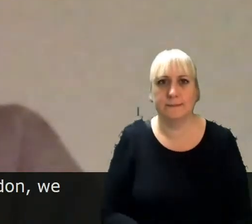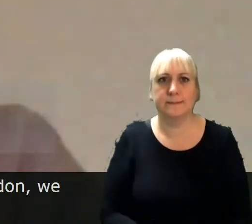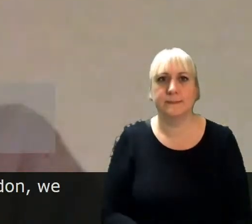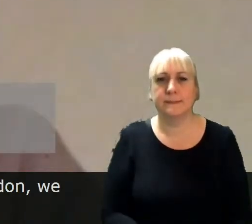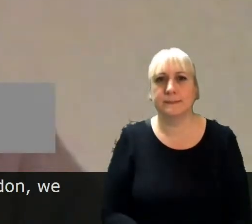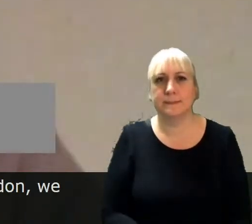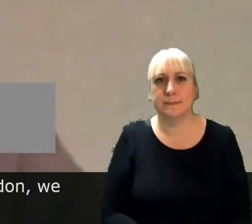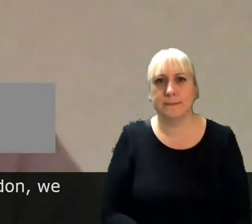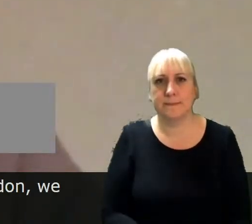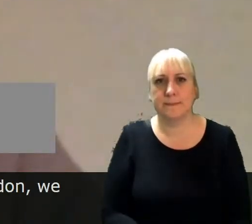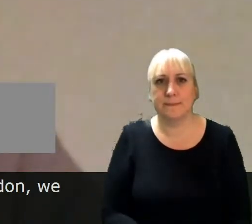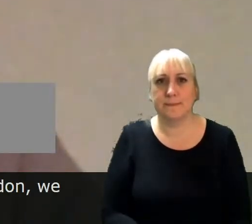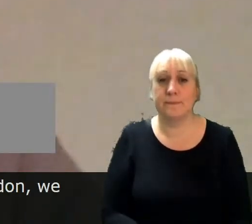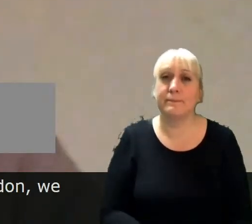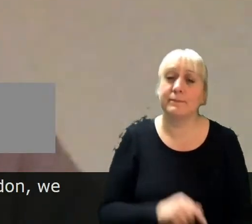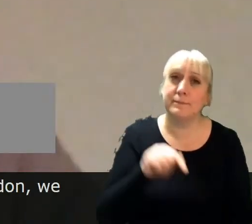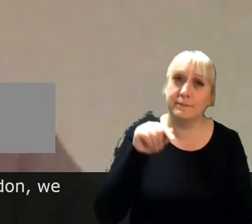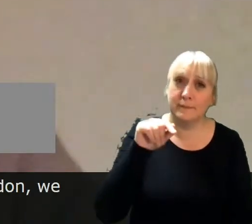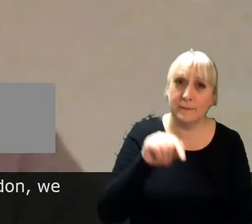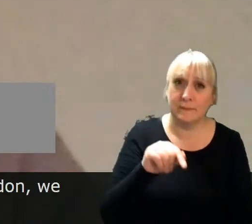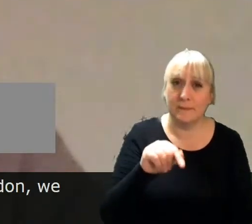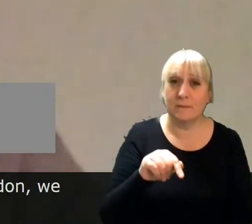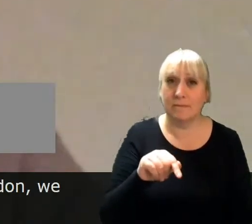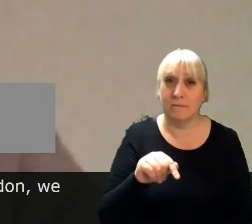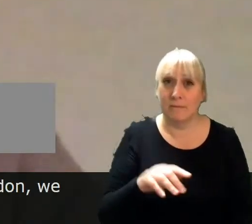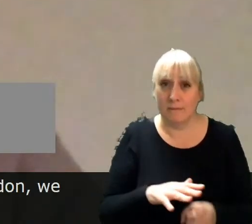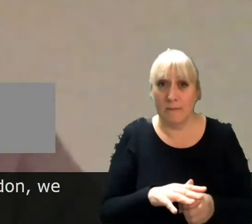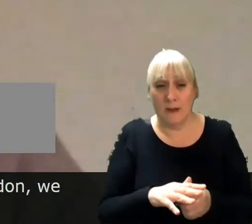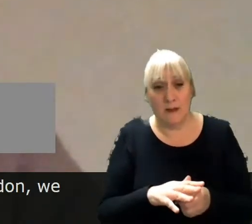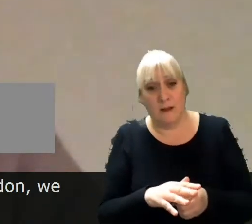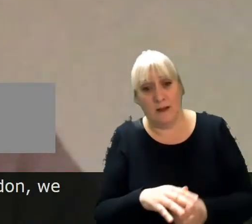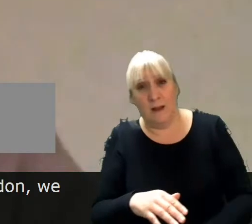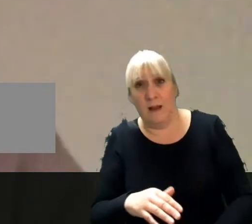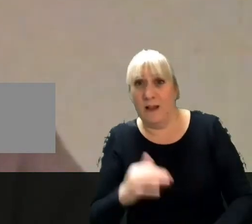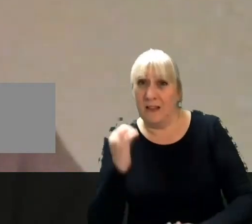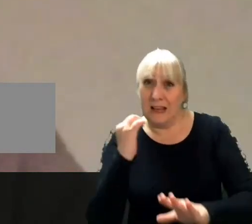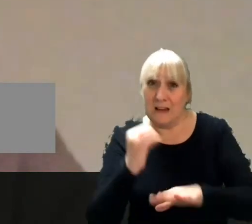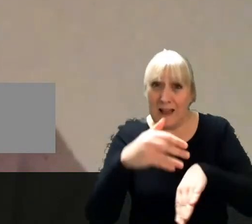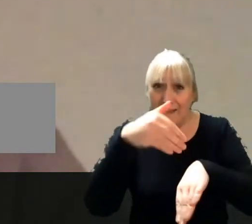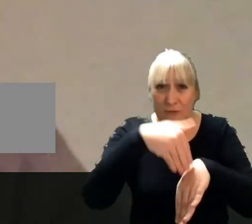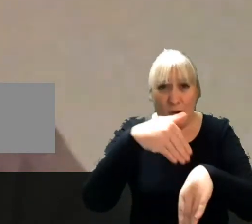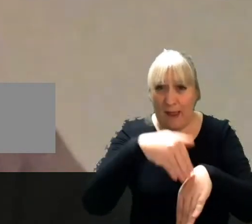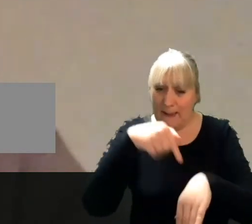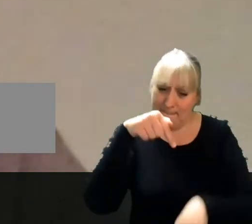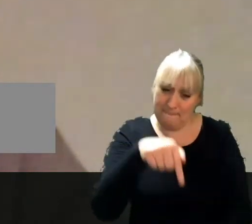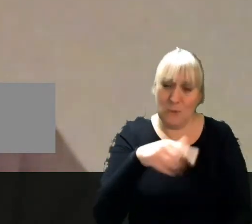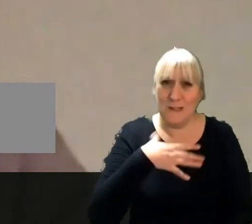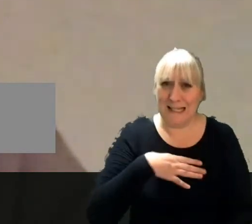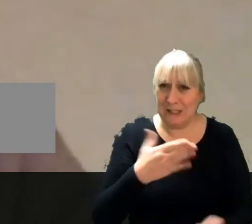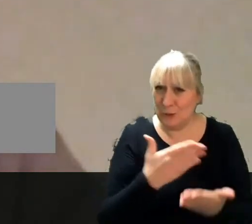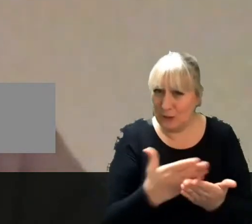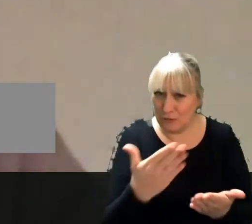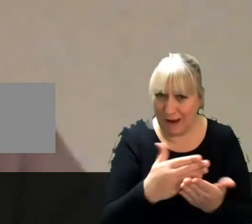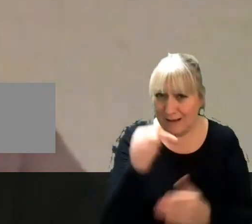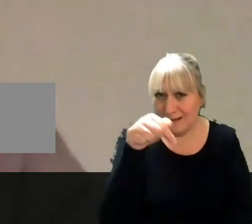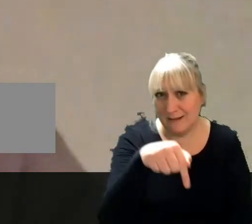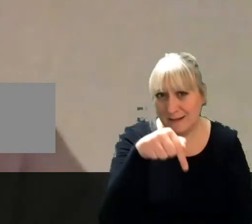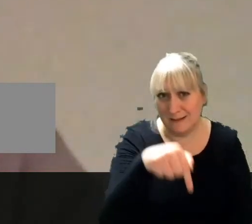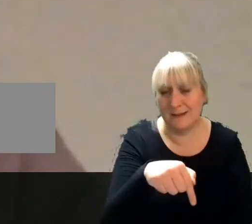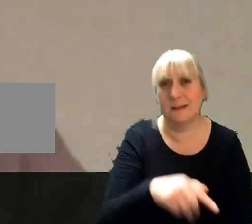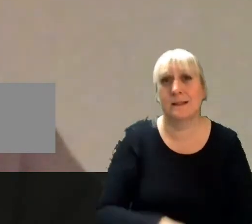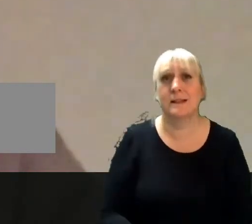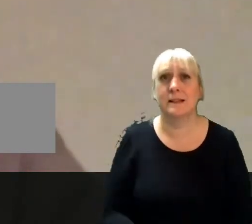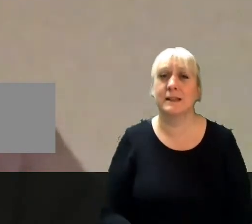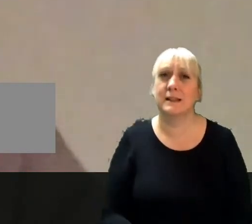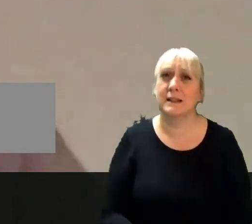The epidemic of knife crime must be addressed. Mr. Mayor, your default response of blaming the government for knife crime does very little to present a